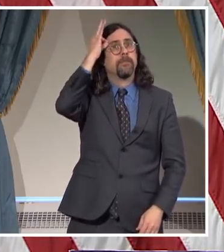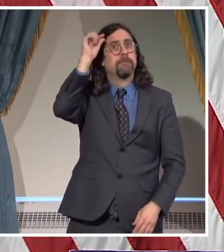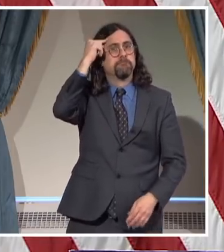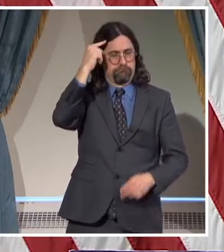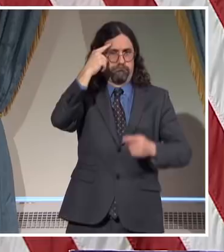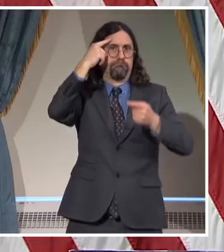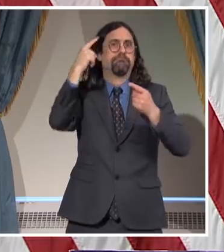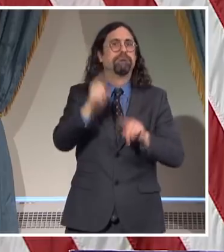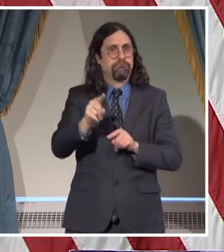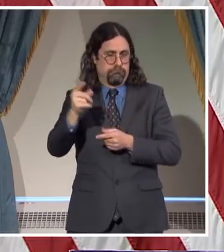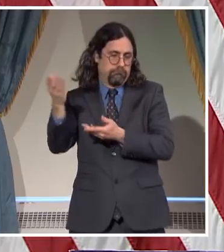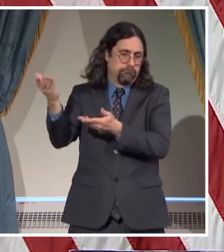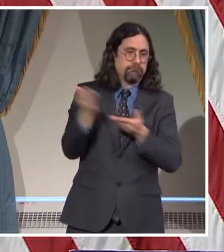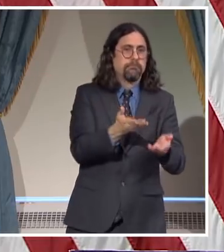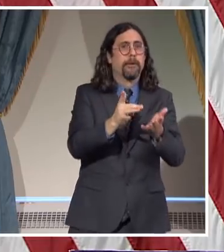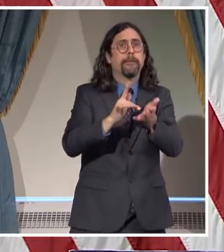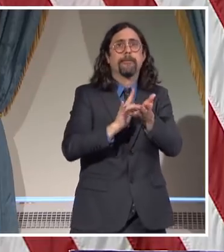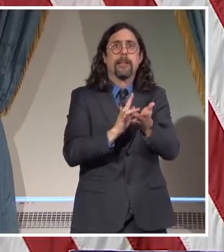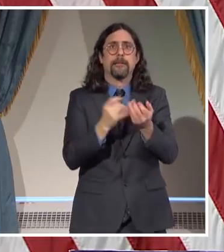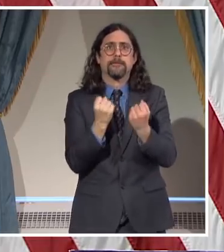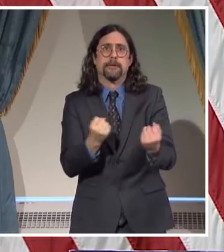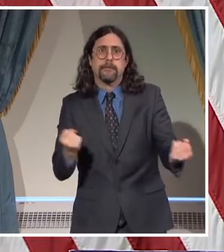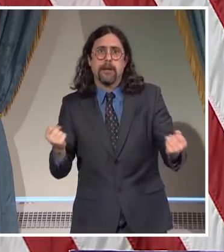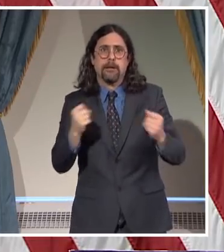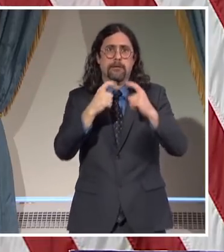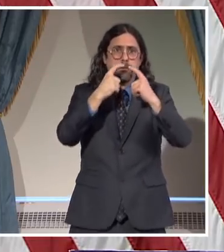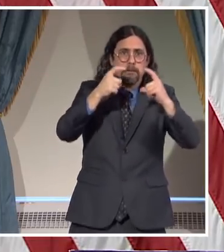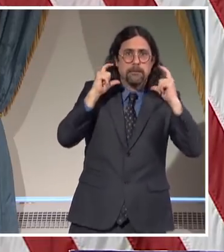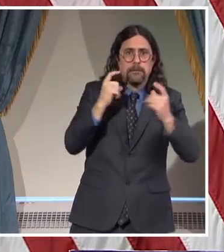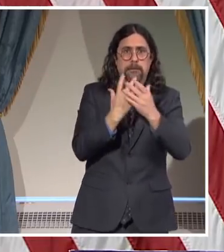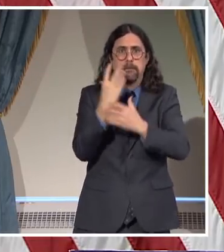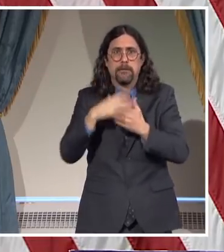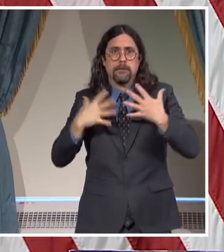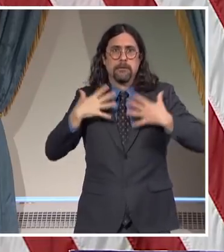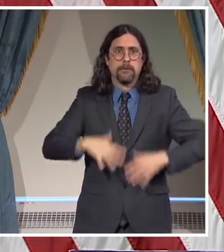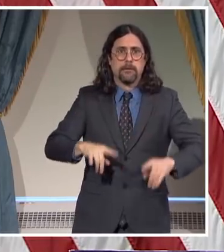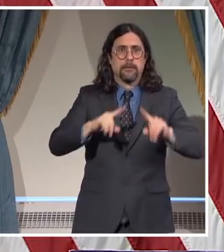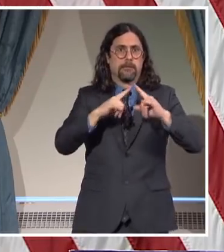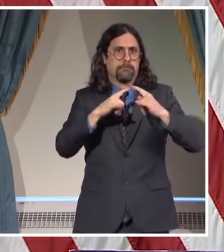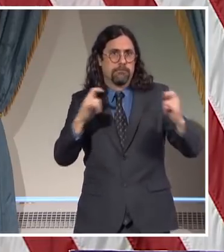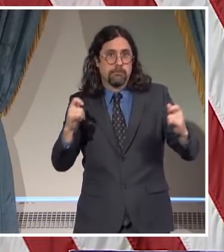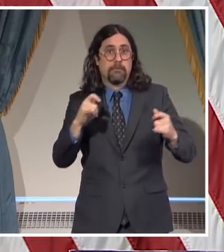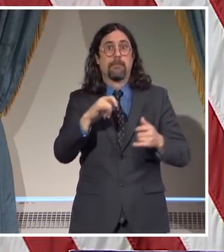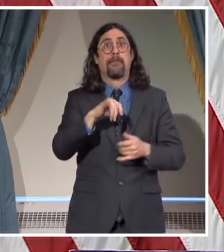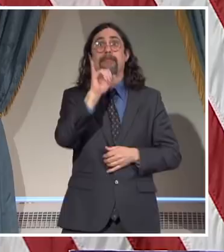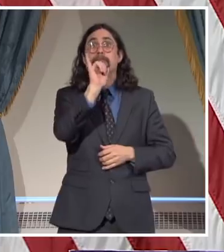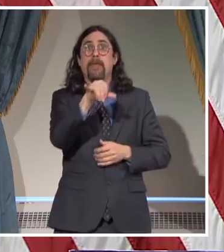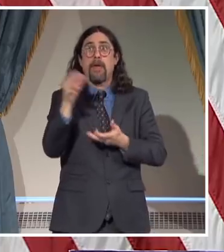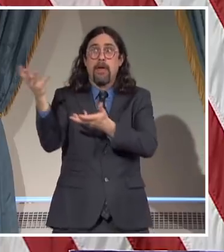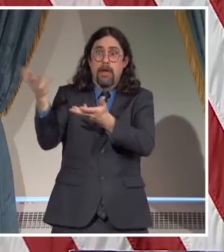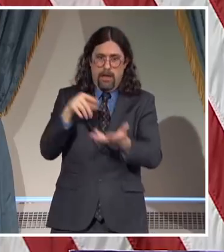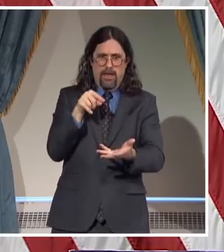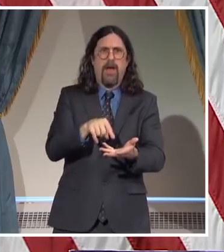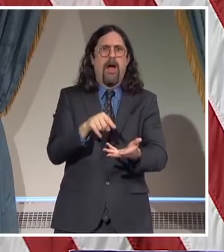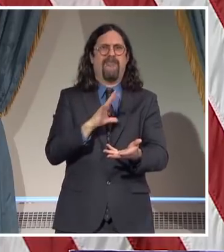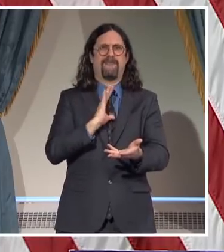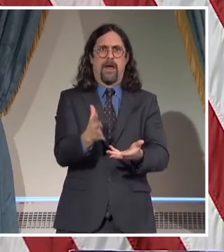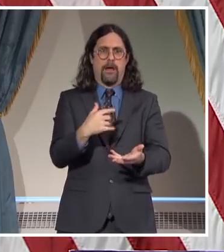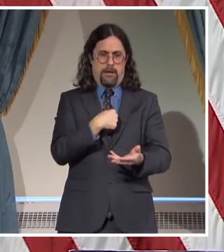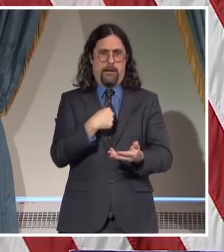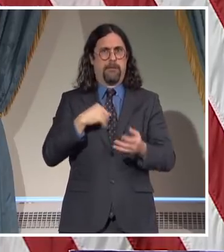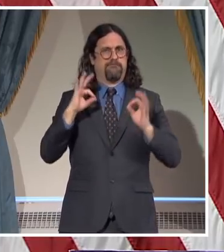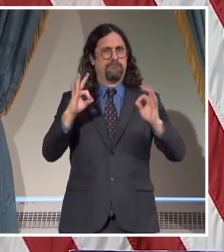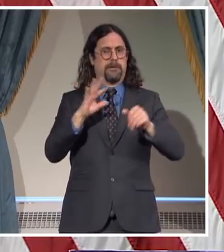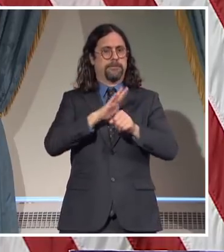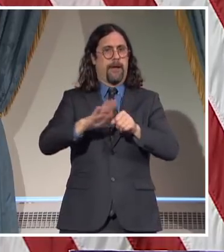into next week. That is a ray of light for sure, but we know we're going to have giant challenges